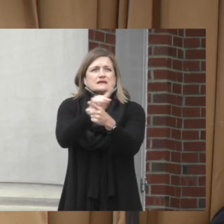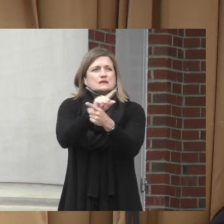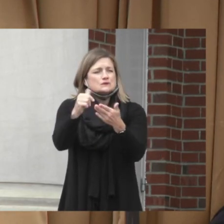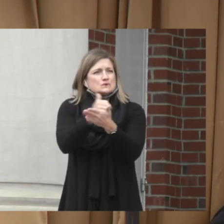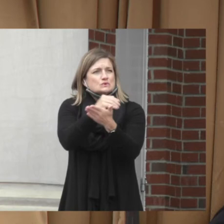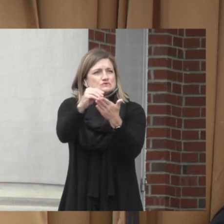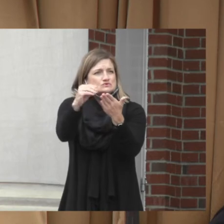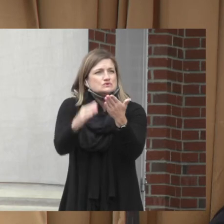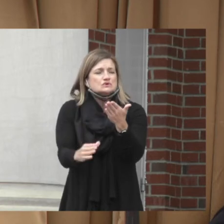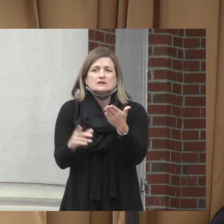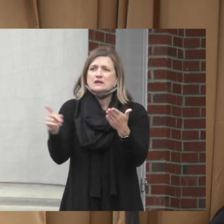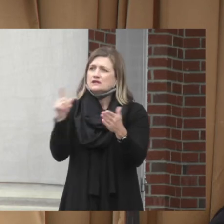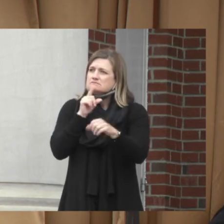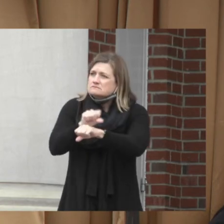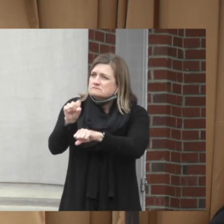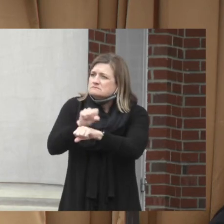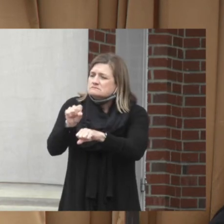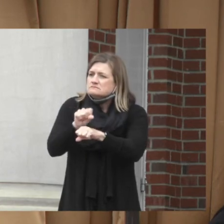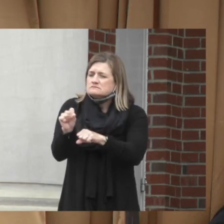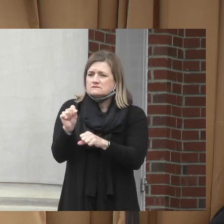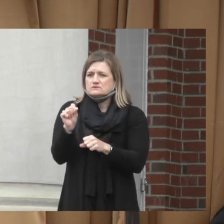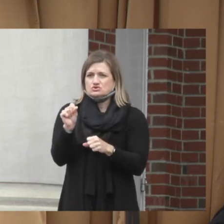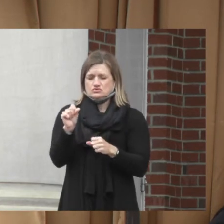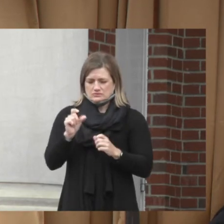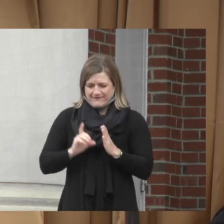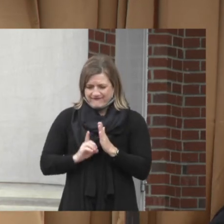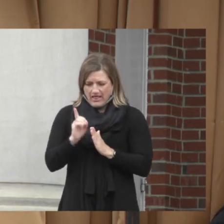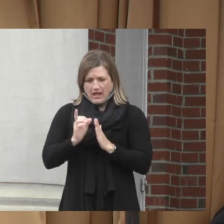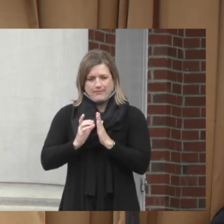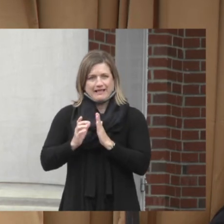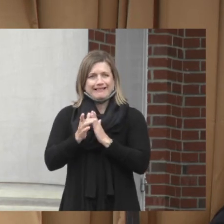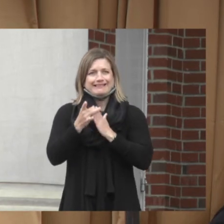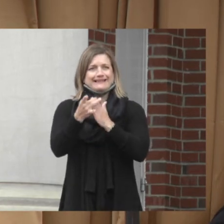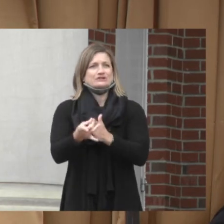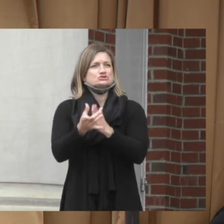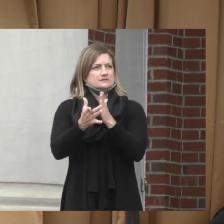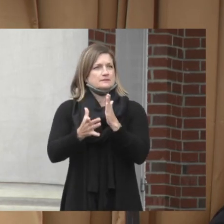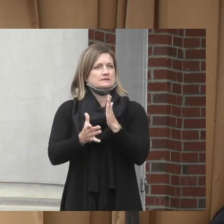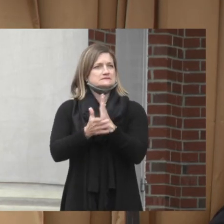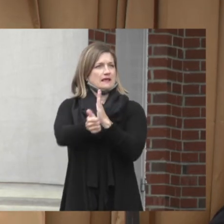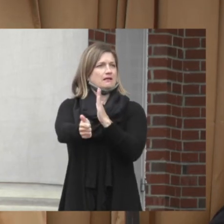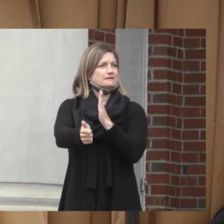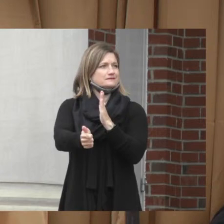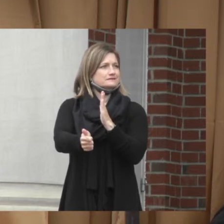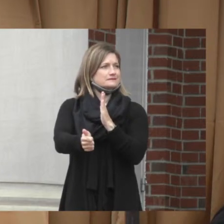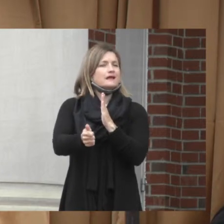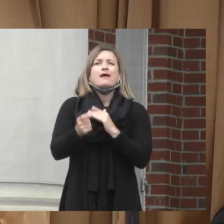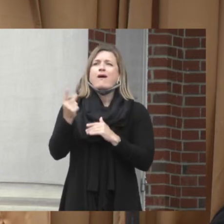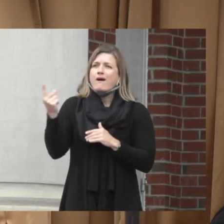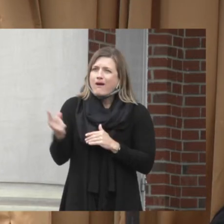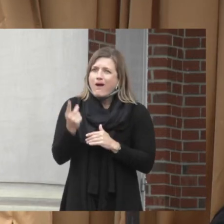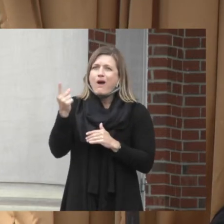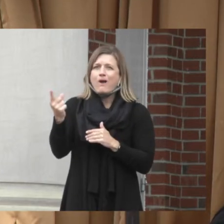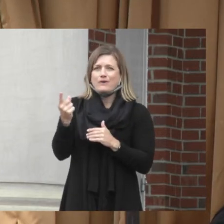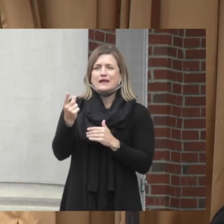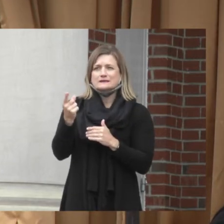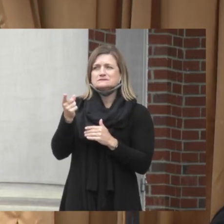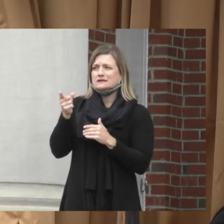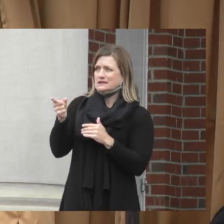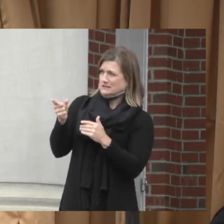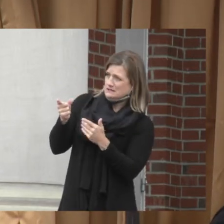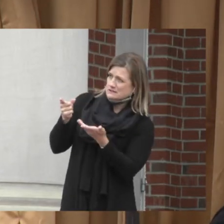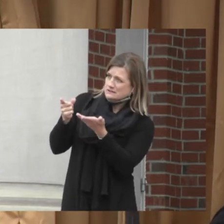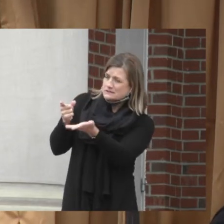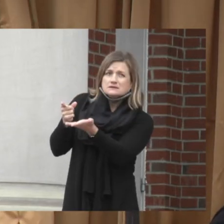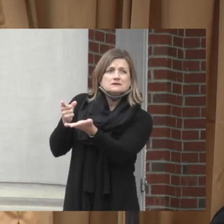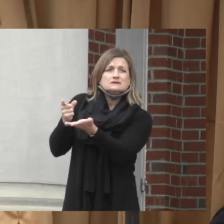He made efforts to explore his own leadership development, and he always, always had a good opportunity for sharing